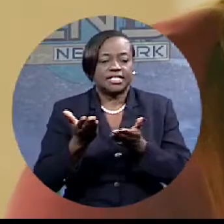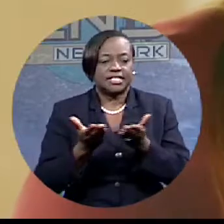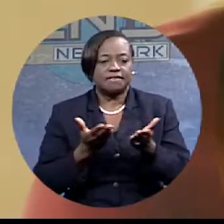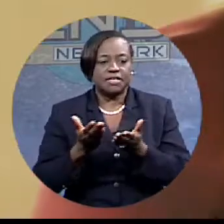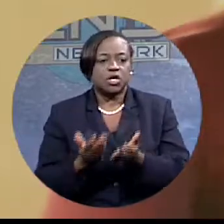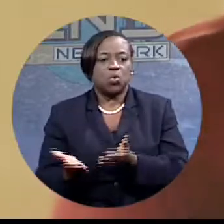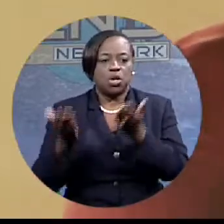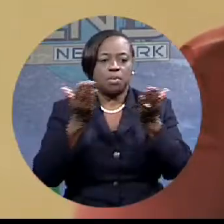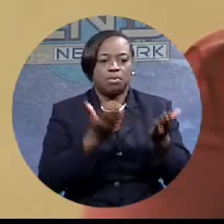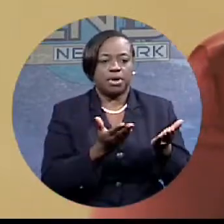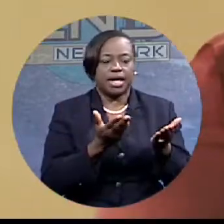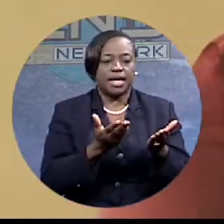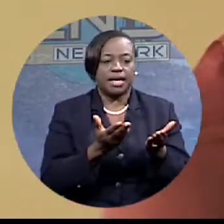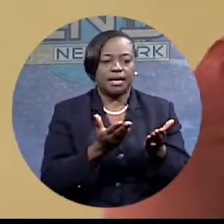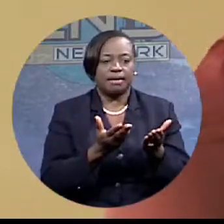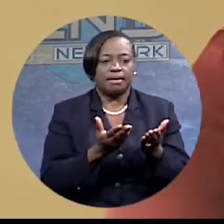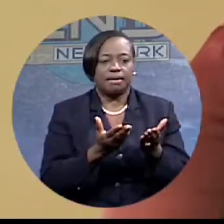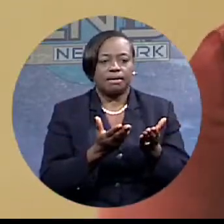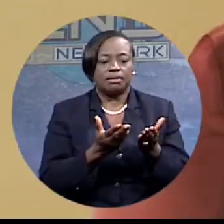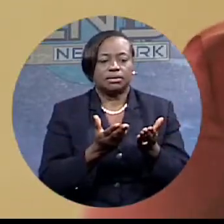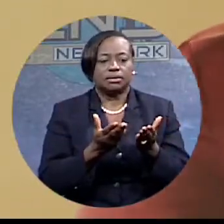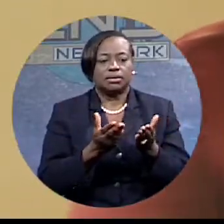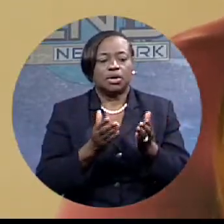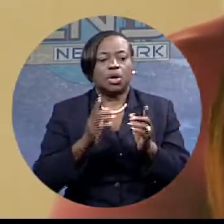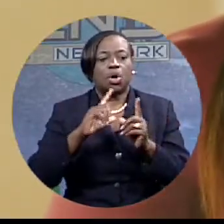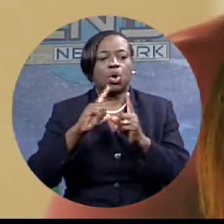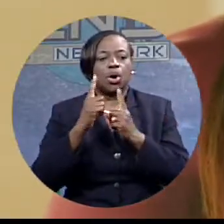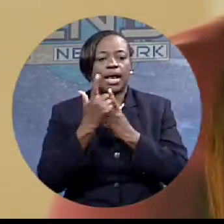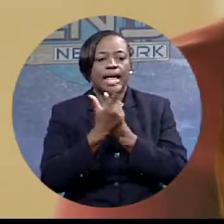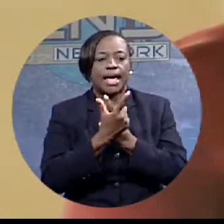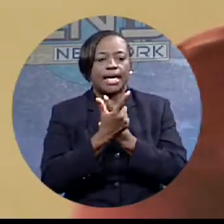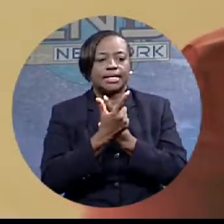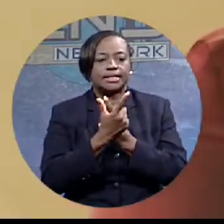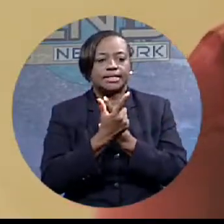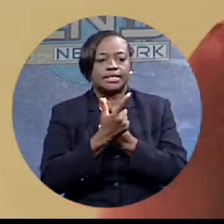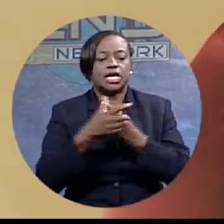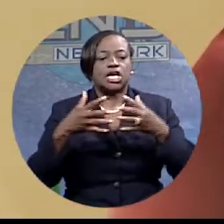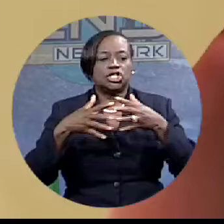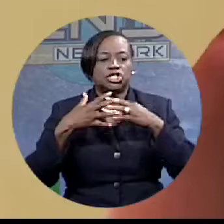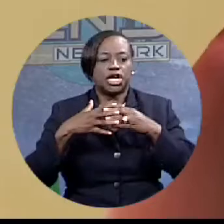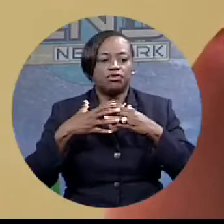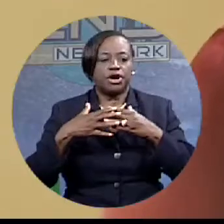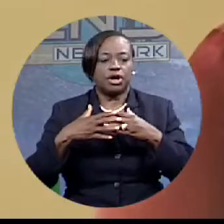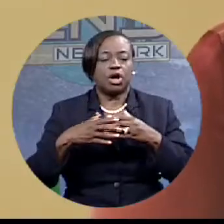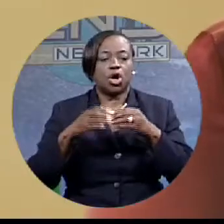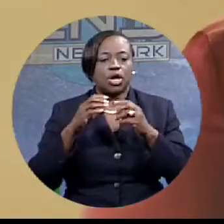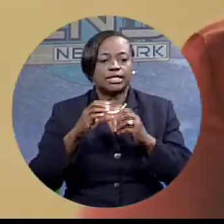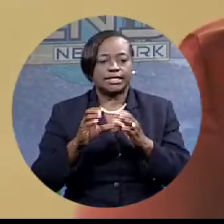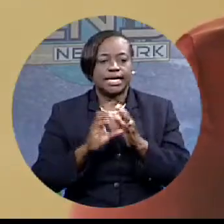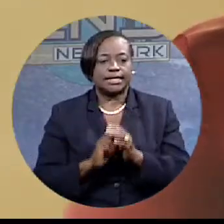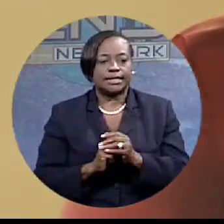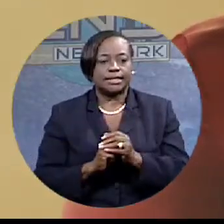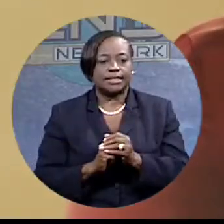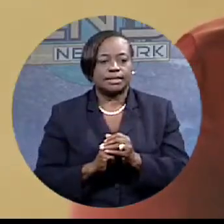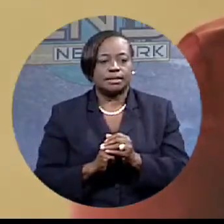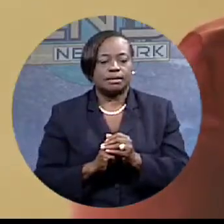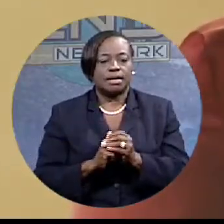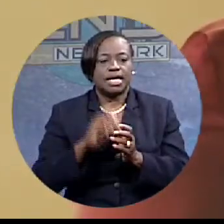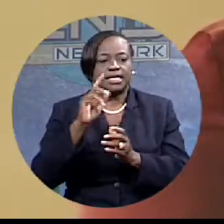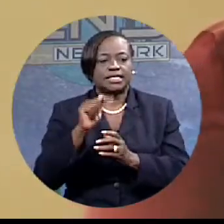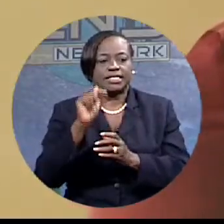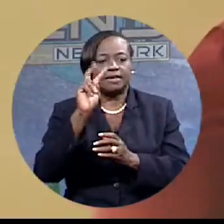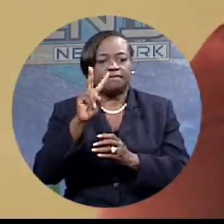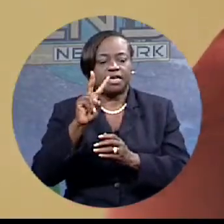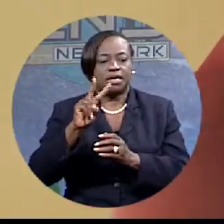of some localized user-generated content, etc. We are looking at our TV product offering for